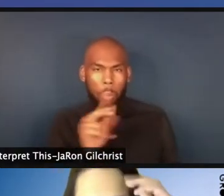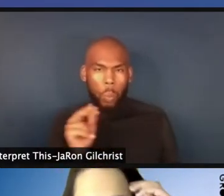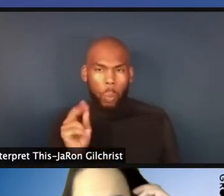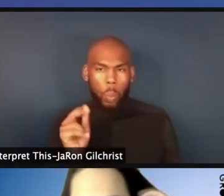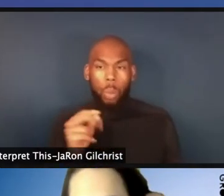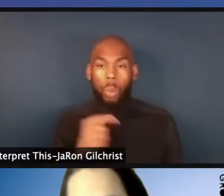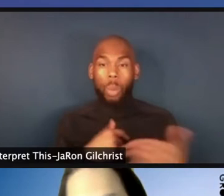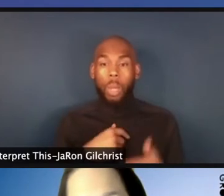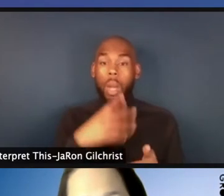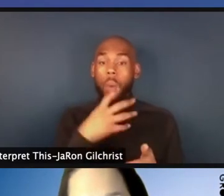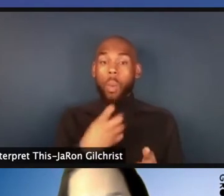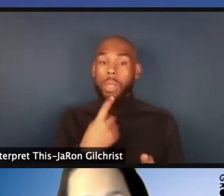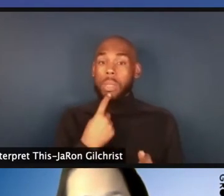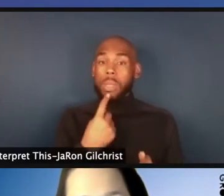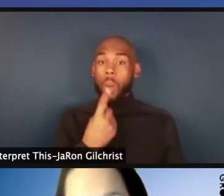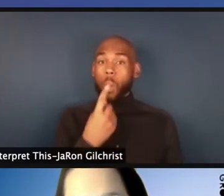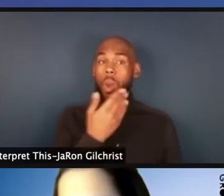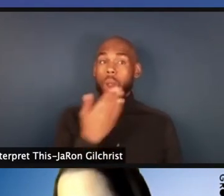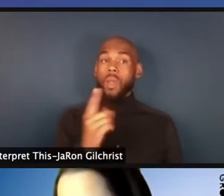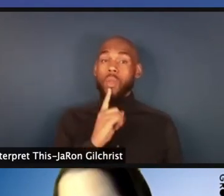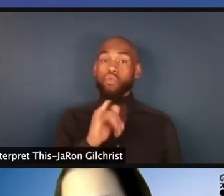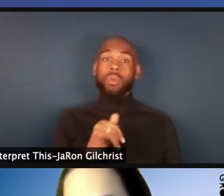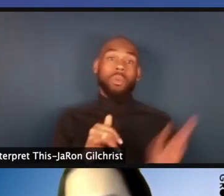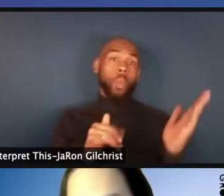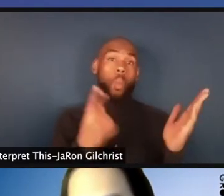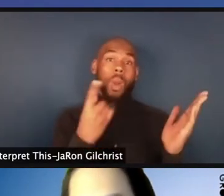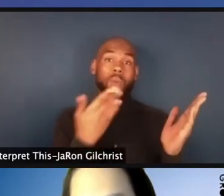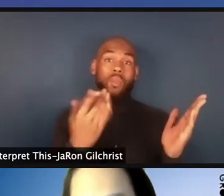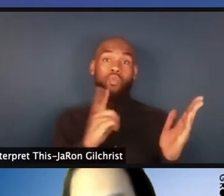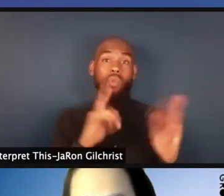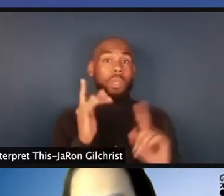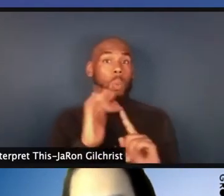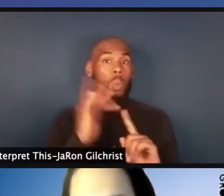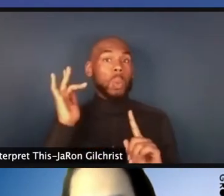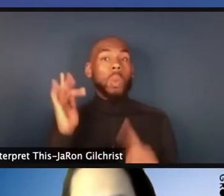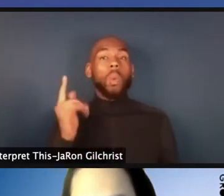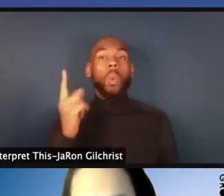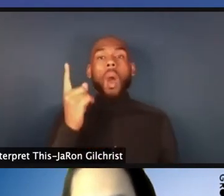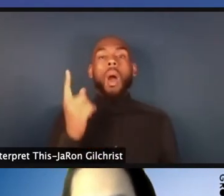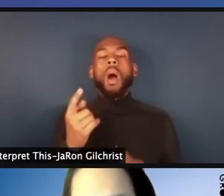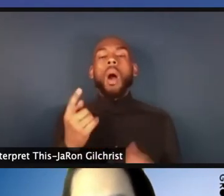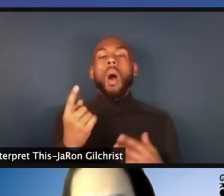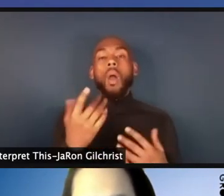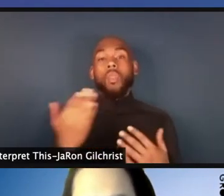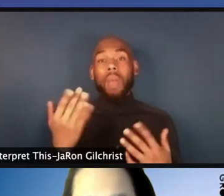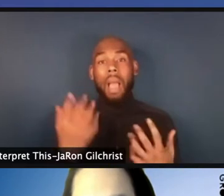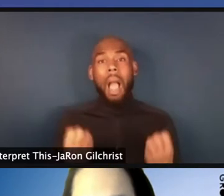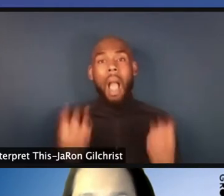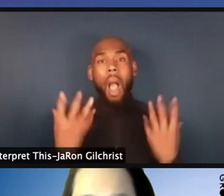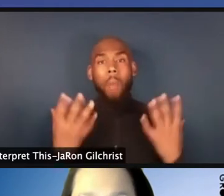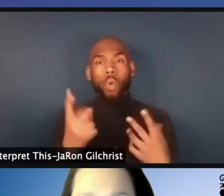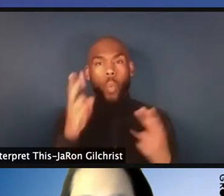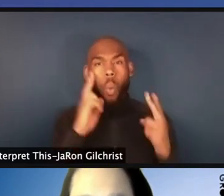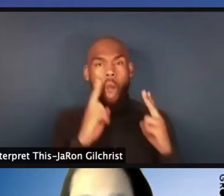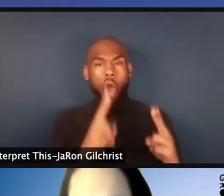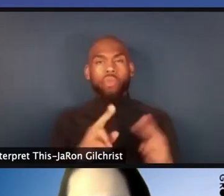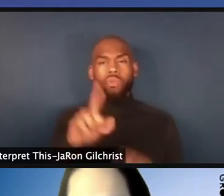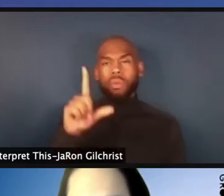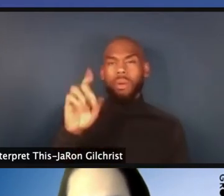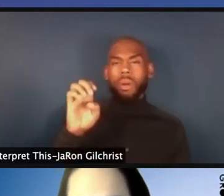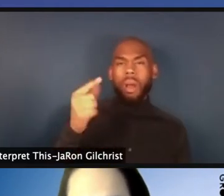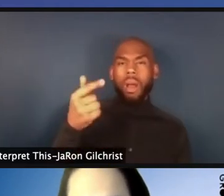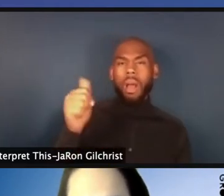say that one of the things that's really stunning about the Green New Theater document is how much you're honoring the legacy of the people whose work